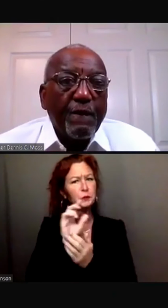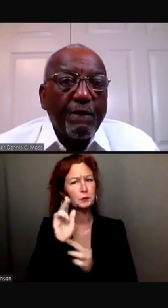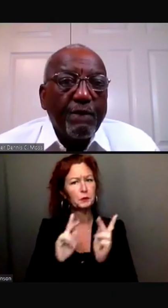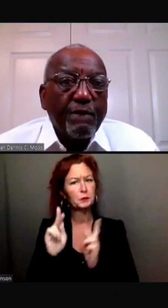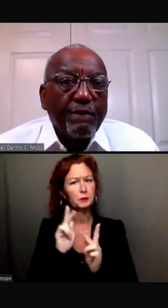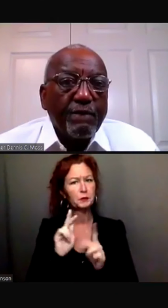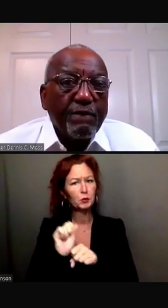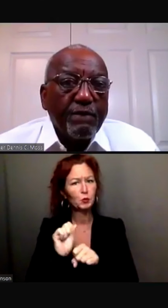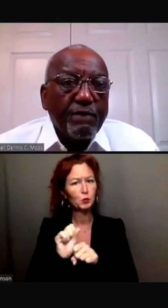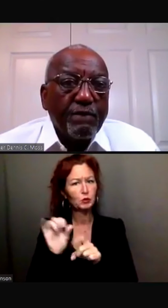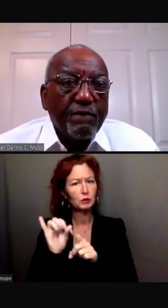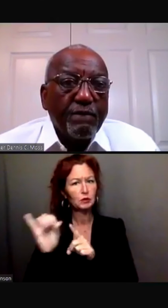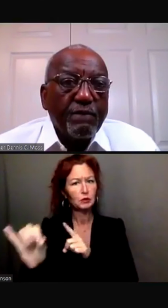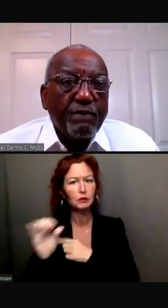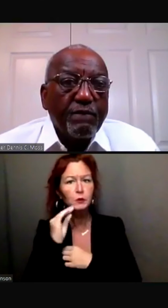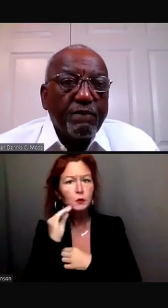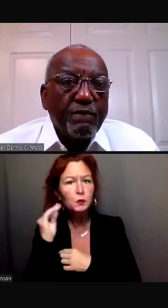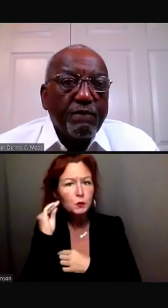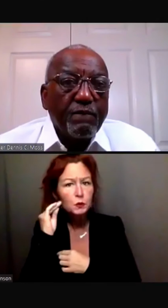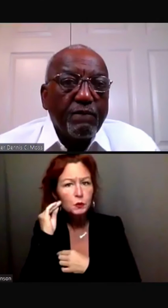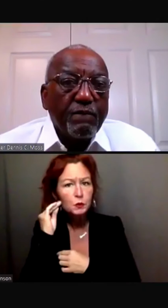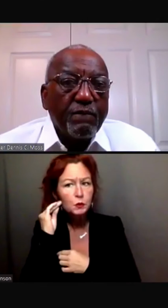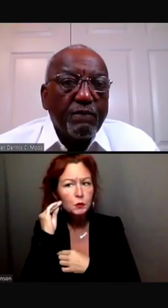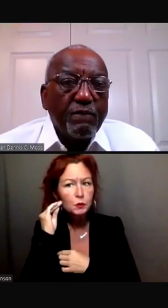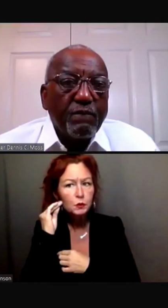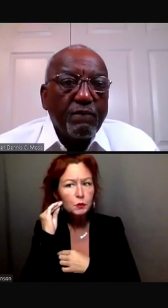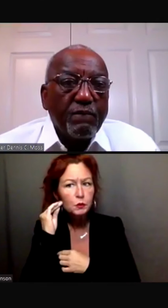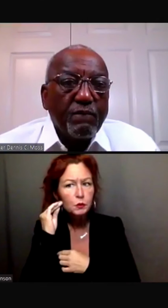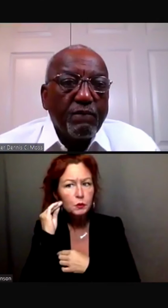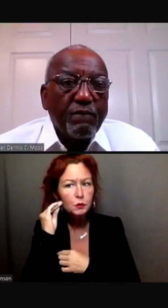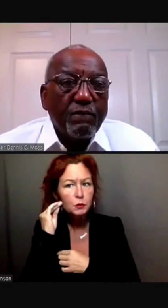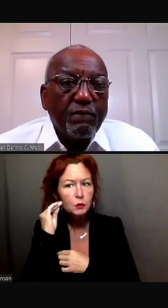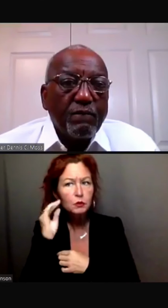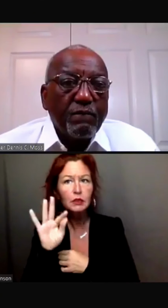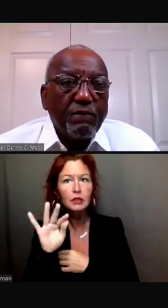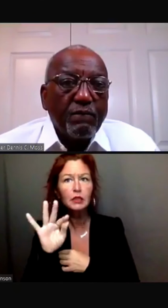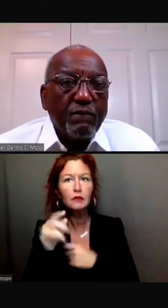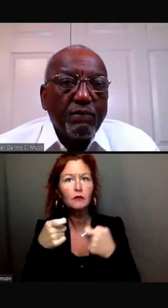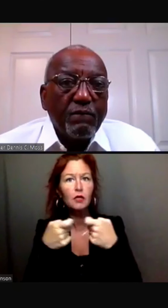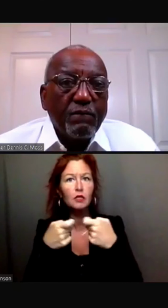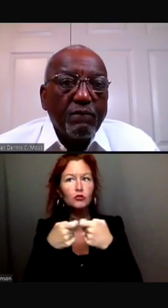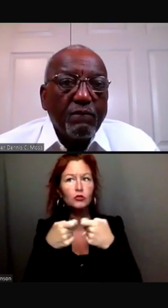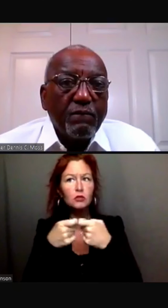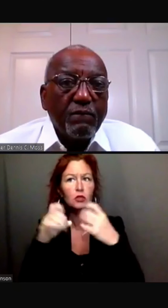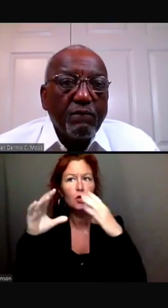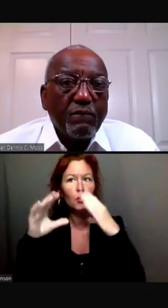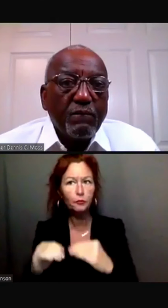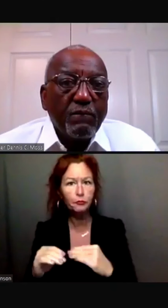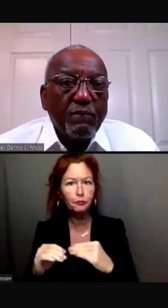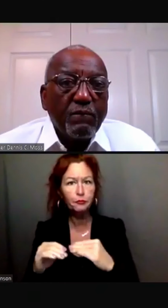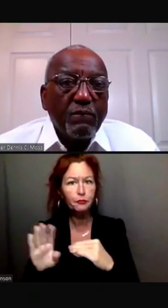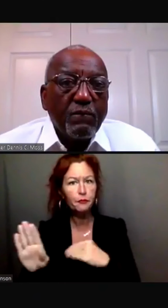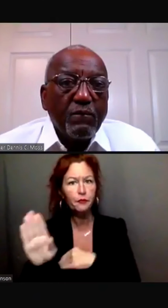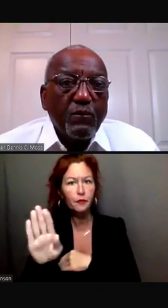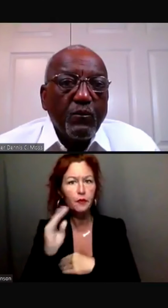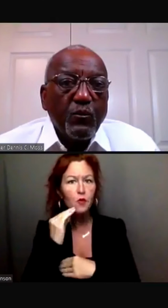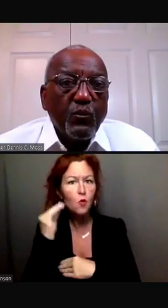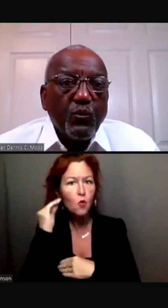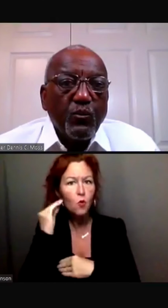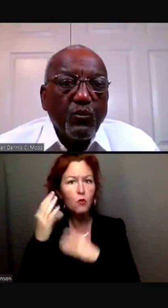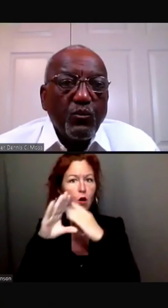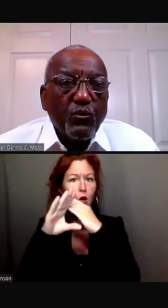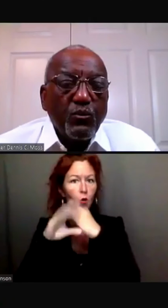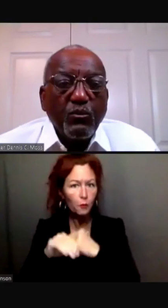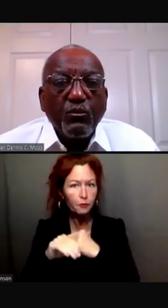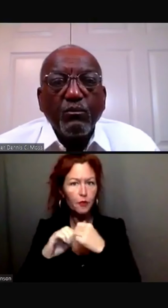lose internet at home? What happens if that happens? All right, I can have our emergency manager,